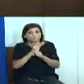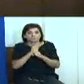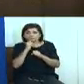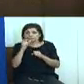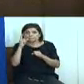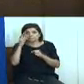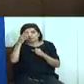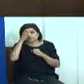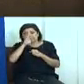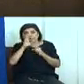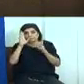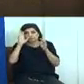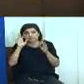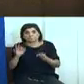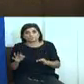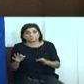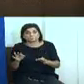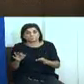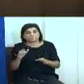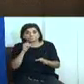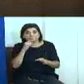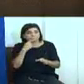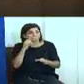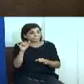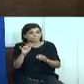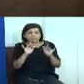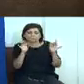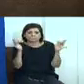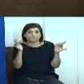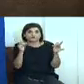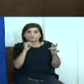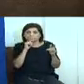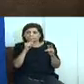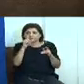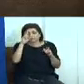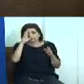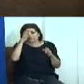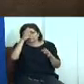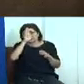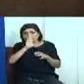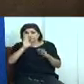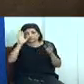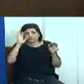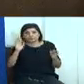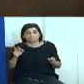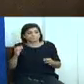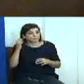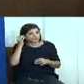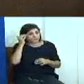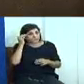will. And I don't say that lightly. It wasn't God's will. Because